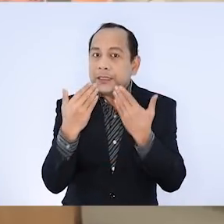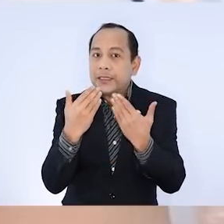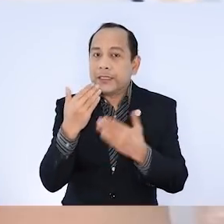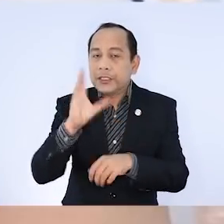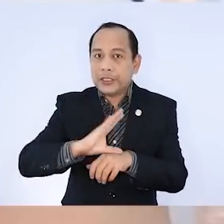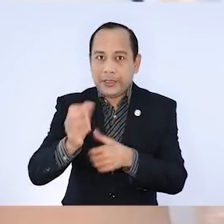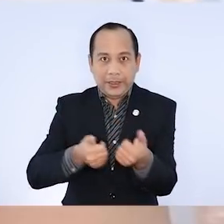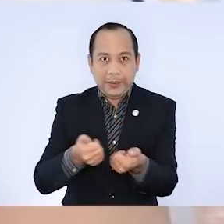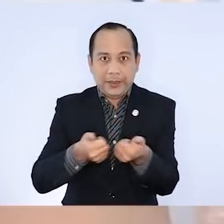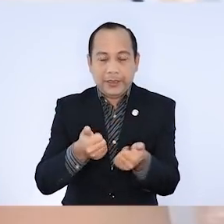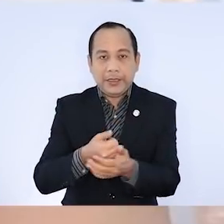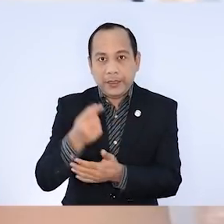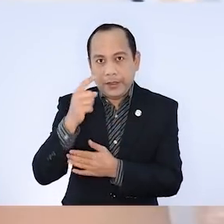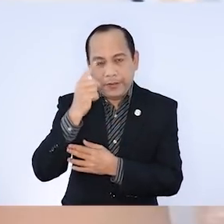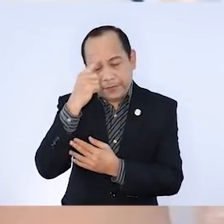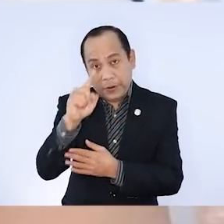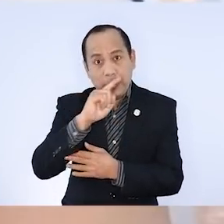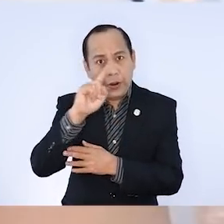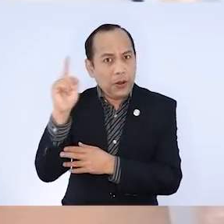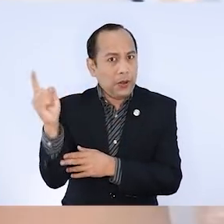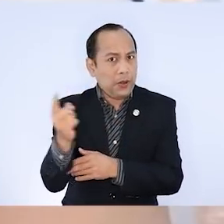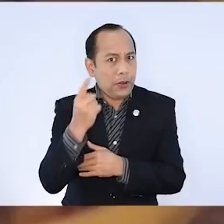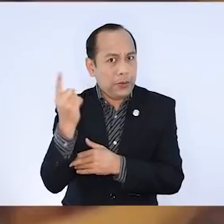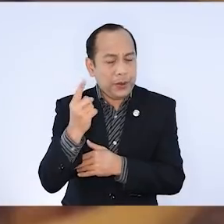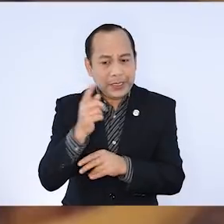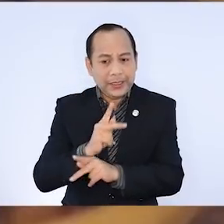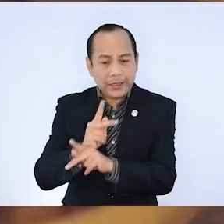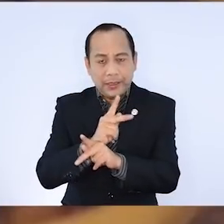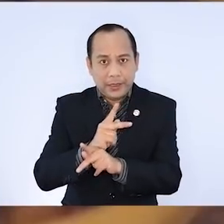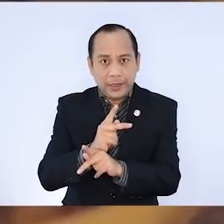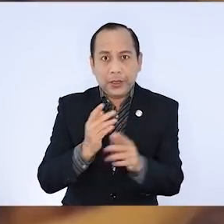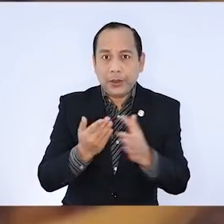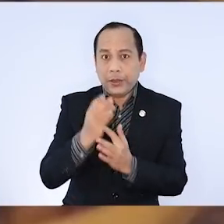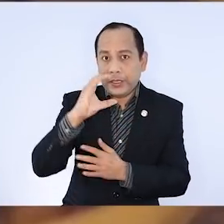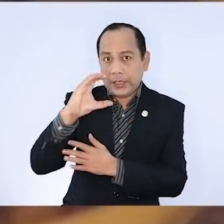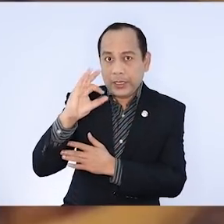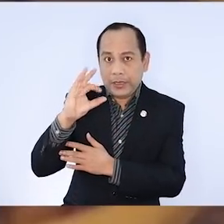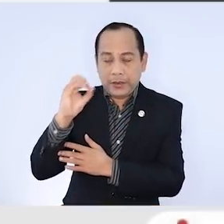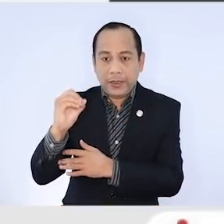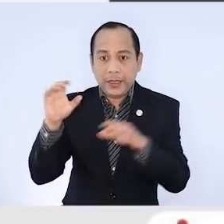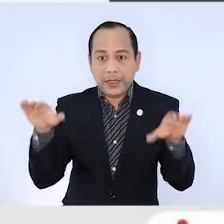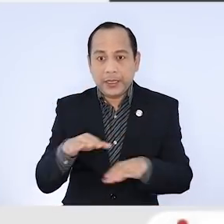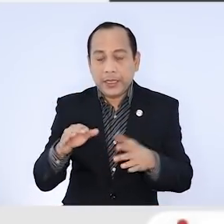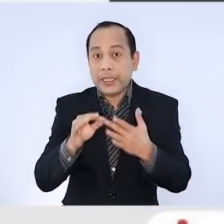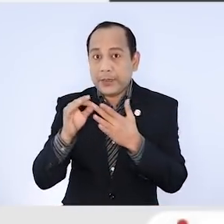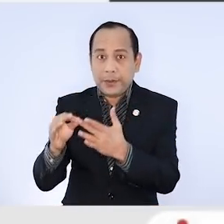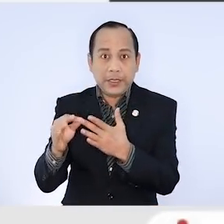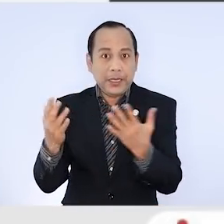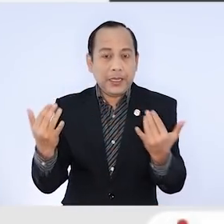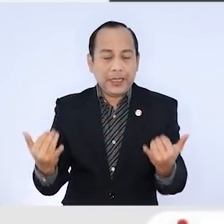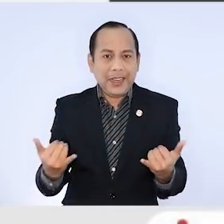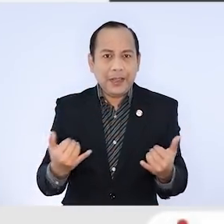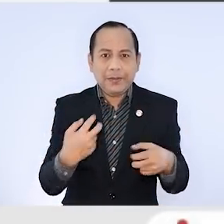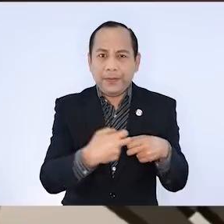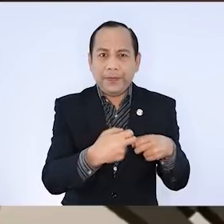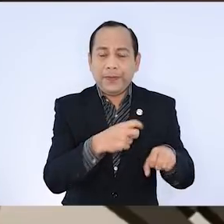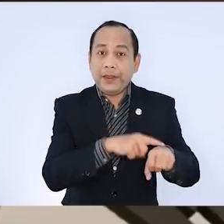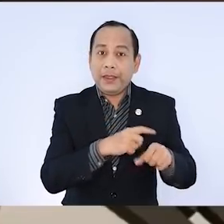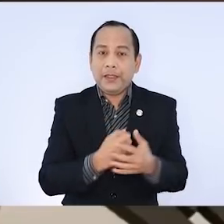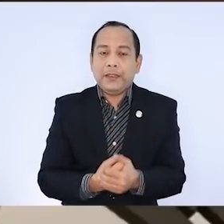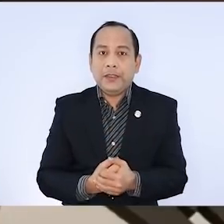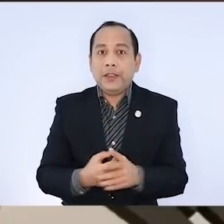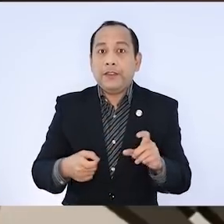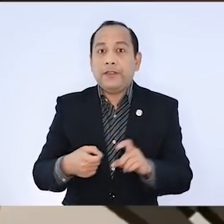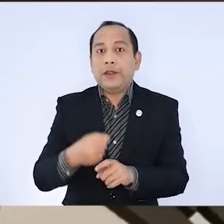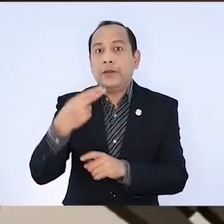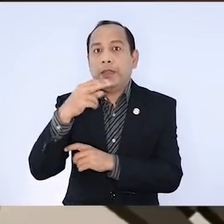church administration for always looking after them through CFO activities, especially during this very difficult time.